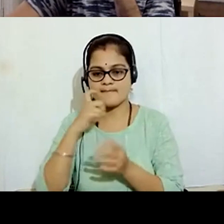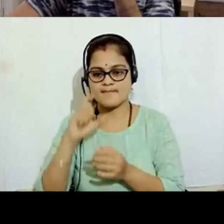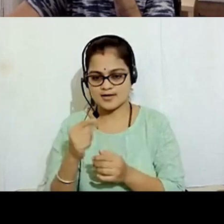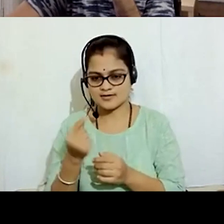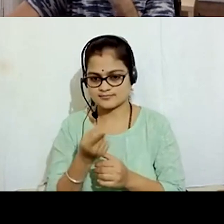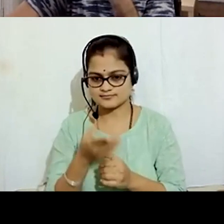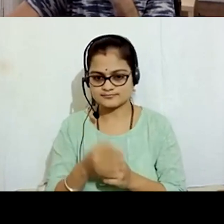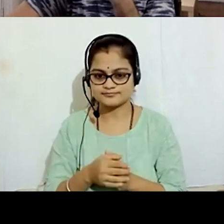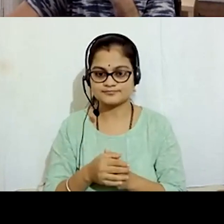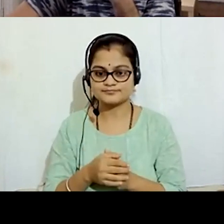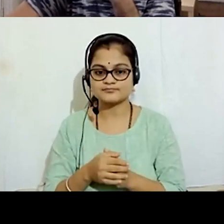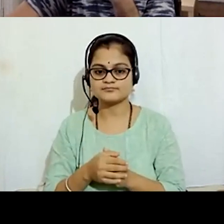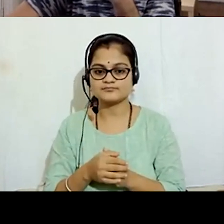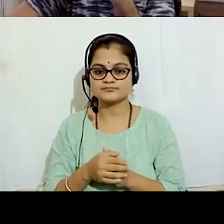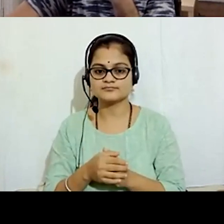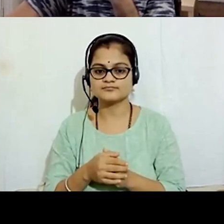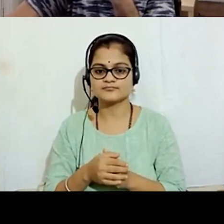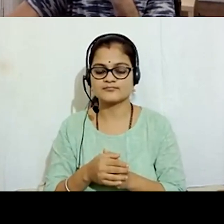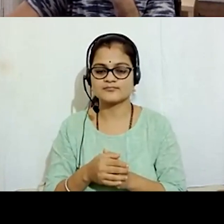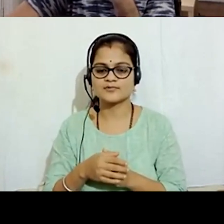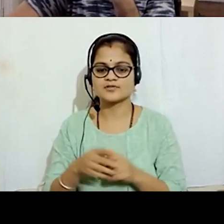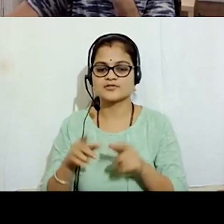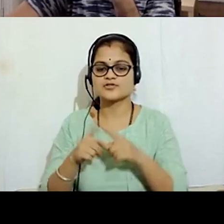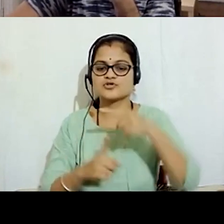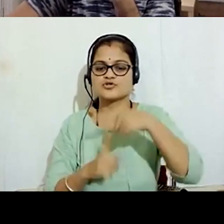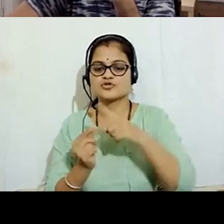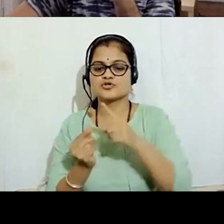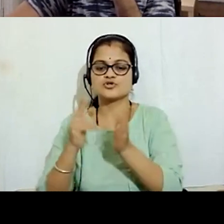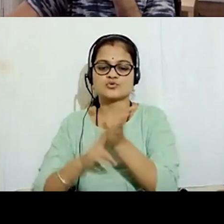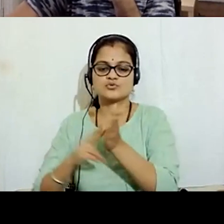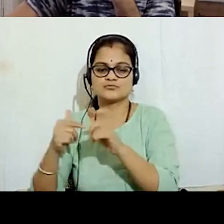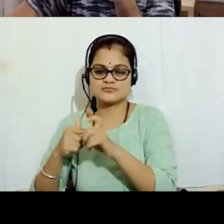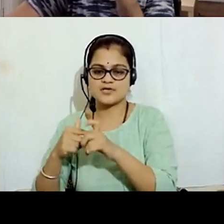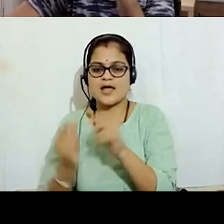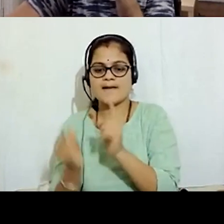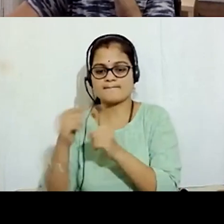and you usually use this to tune up instruments, but